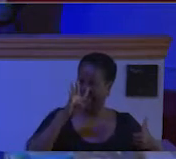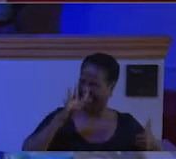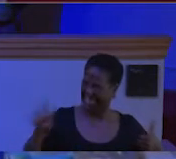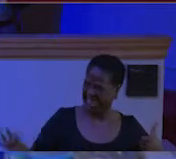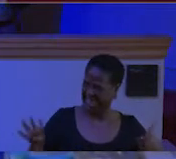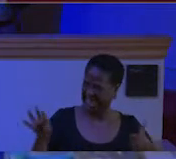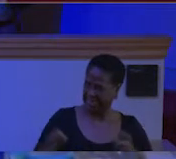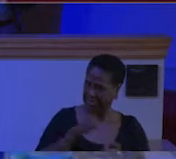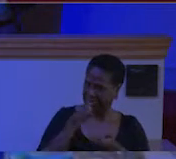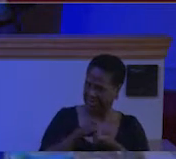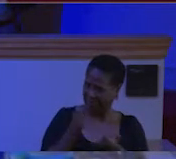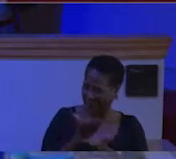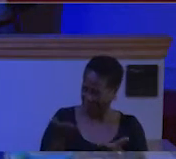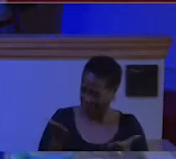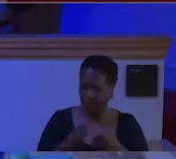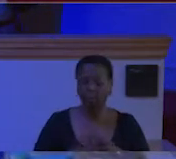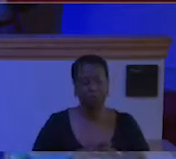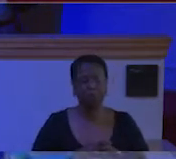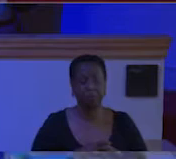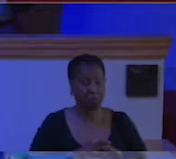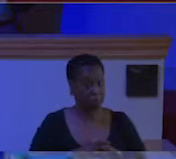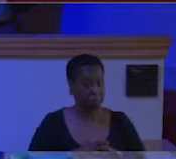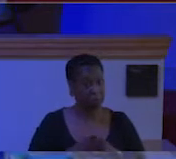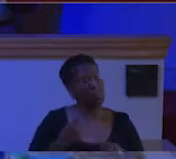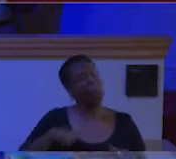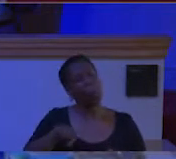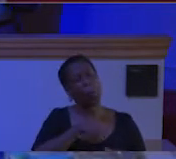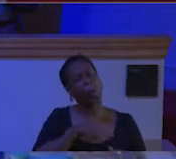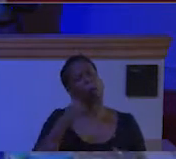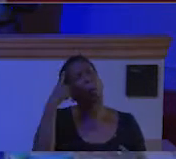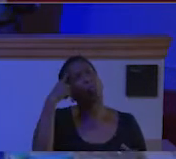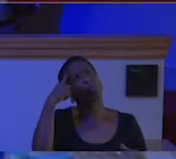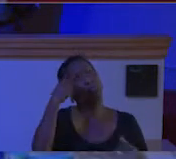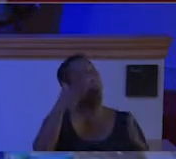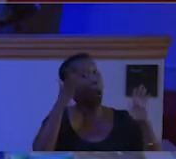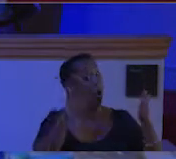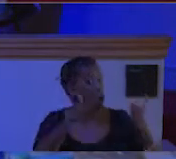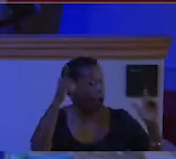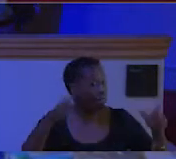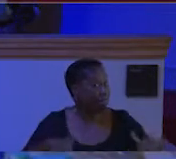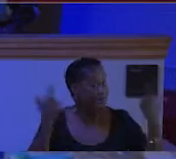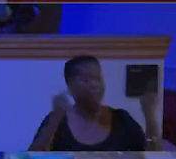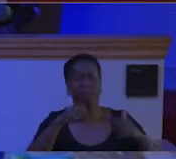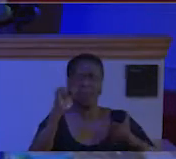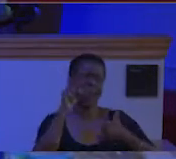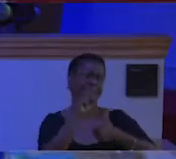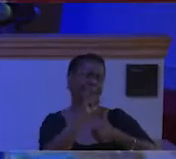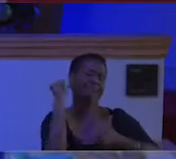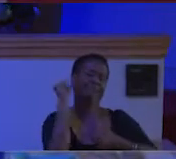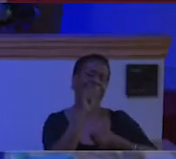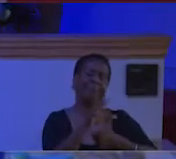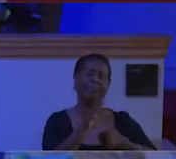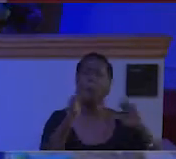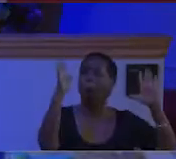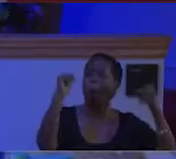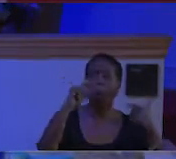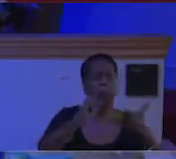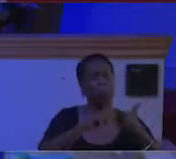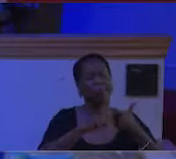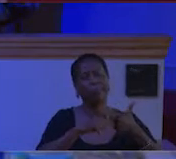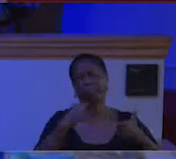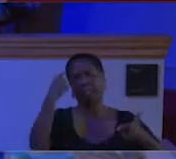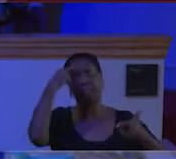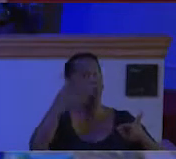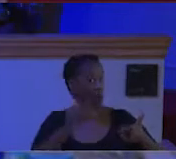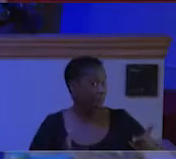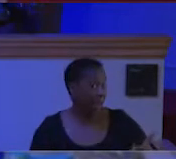certain ingredients. All right. We would throw in a heaping full of hope. We would throw in